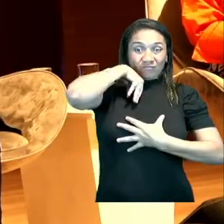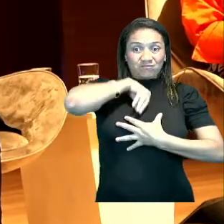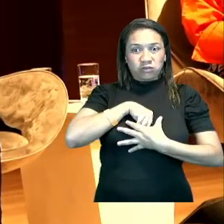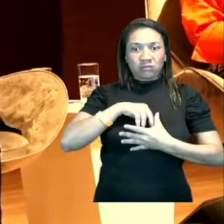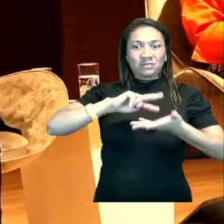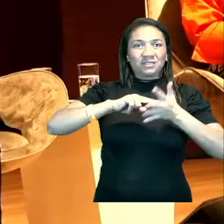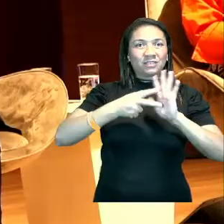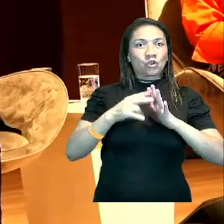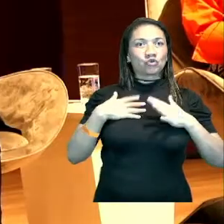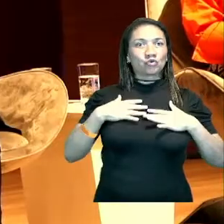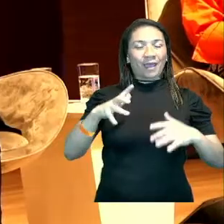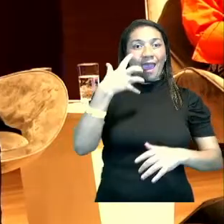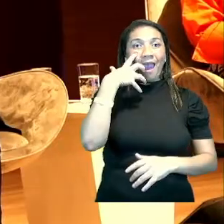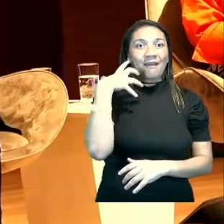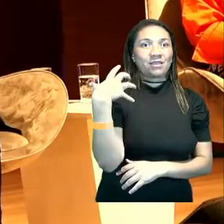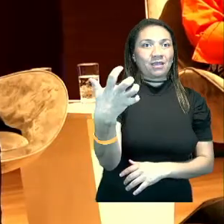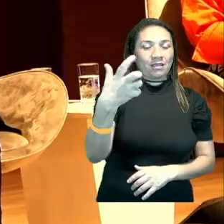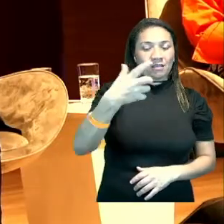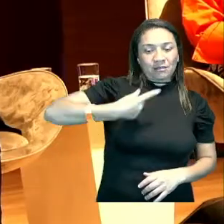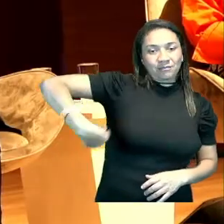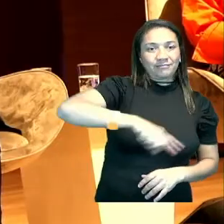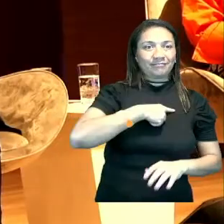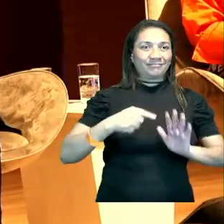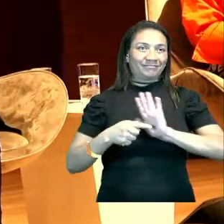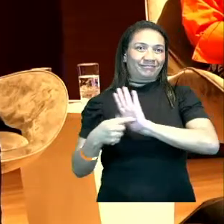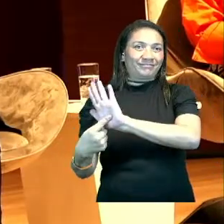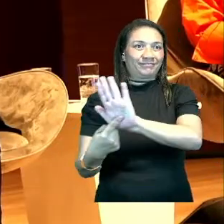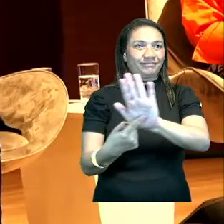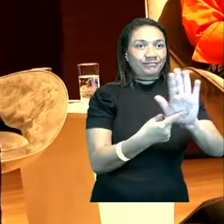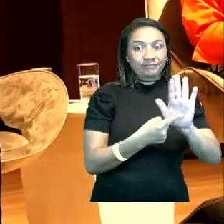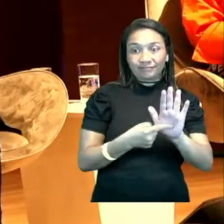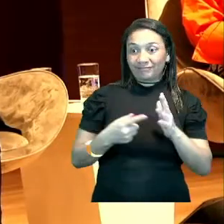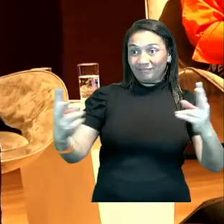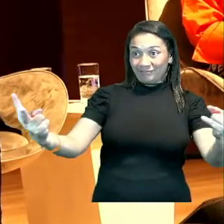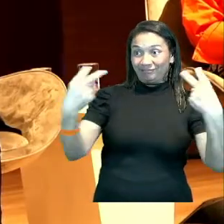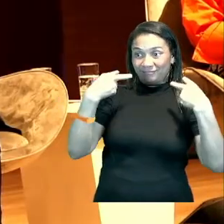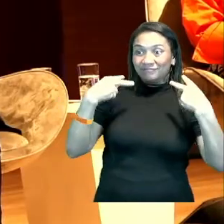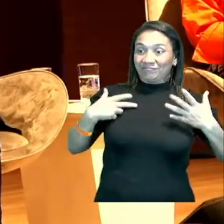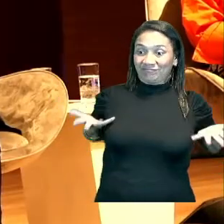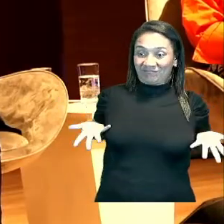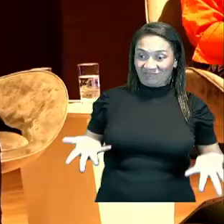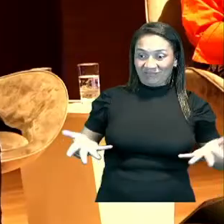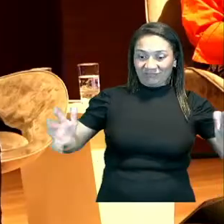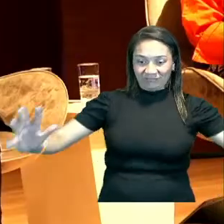and how we are what we are. We are our own reference point, and we inspire one another.